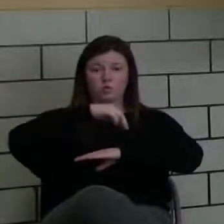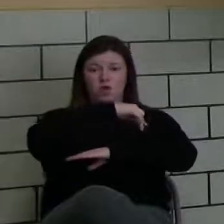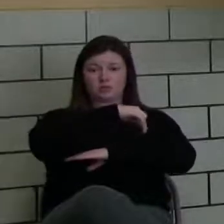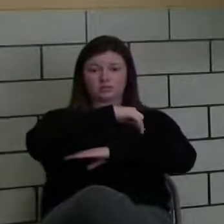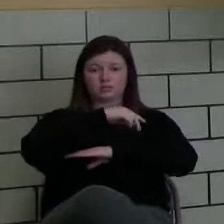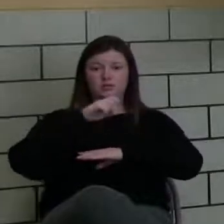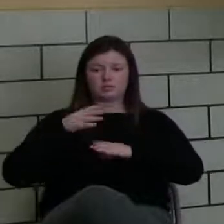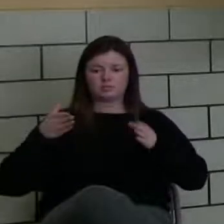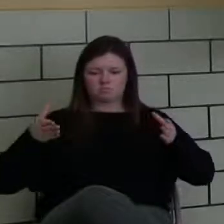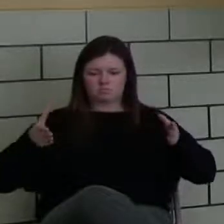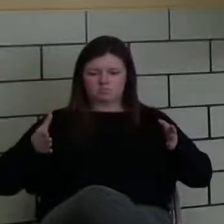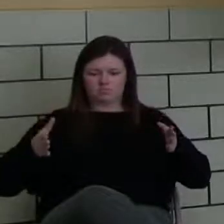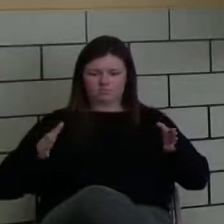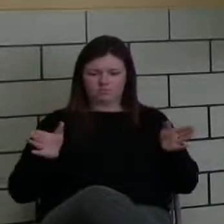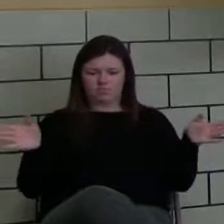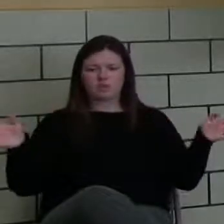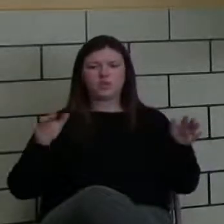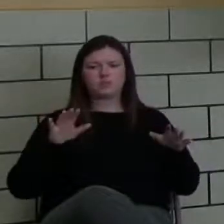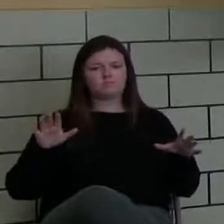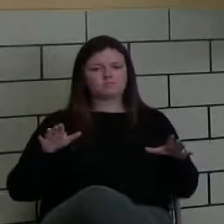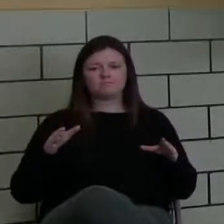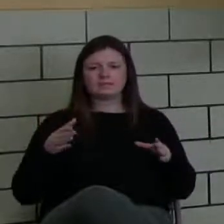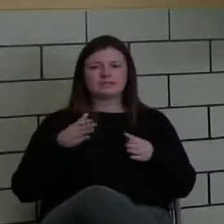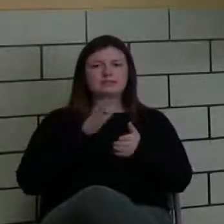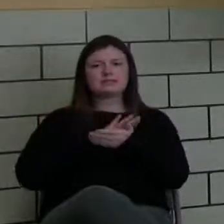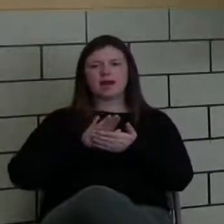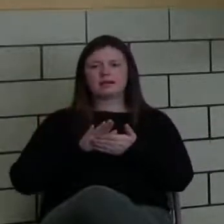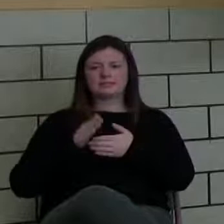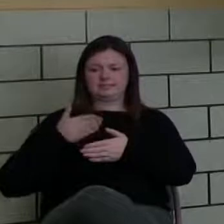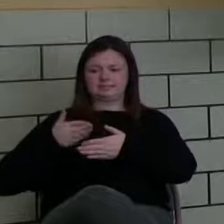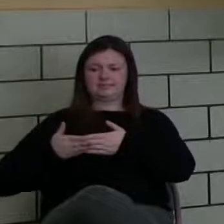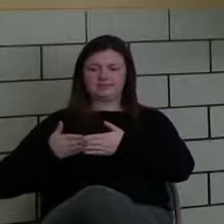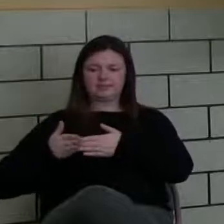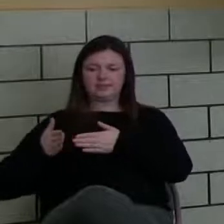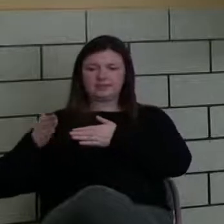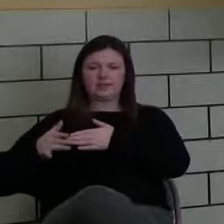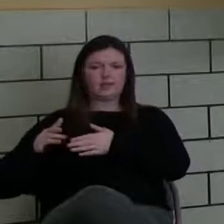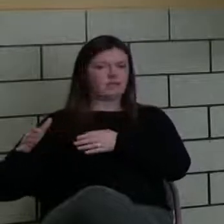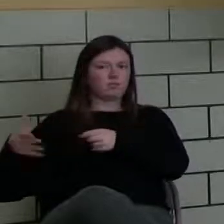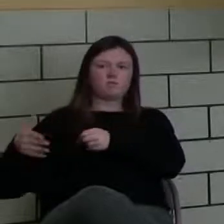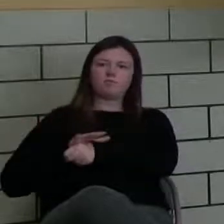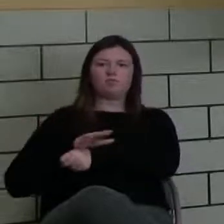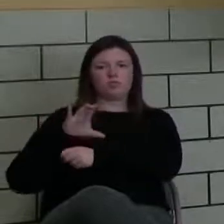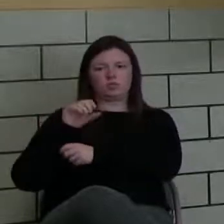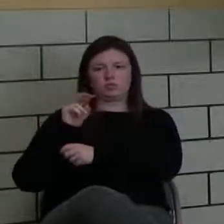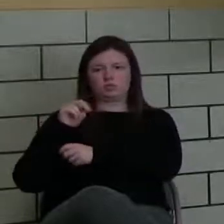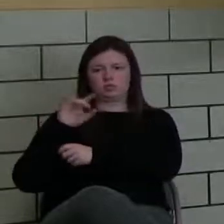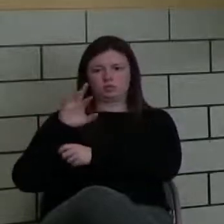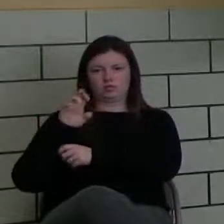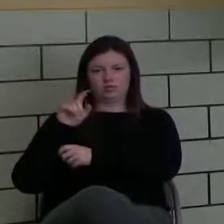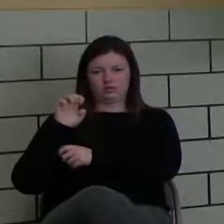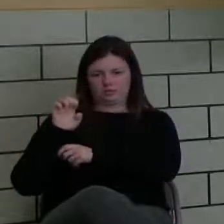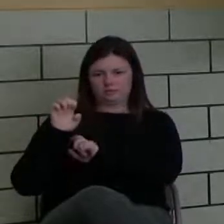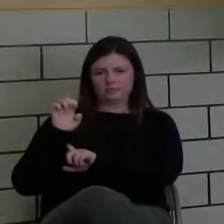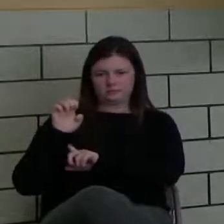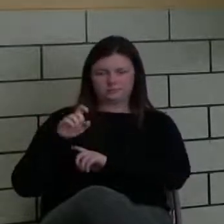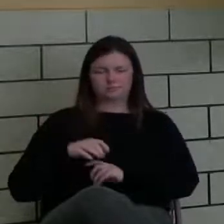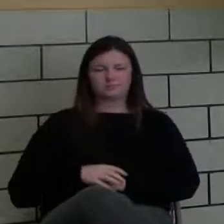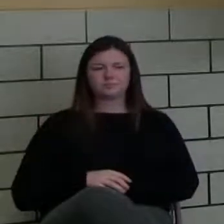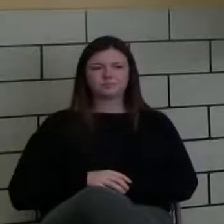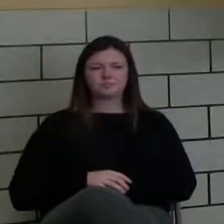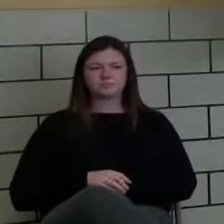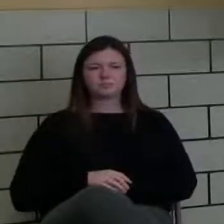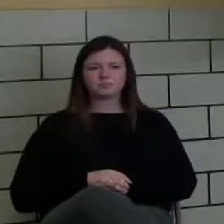even, nice concrete surface all the way down the ramps and across the crosswalks. We are also suggesting that